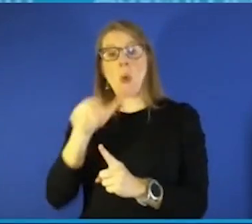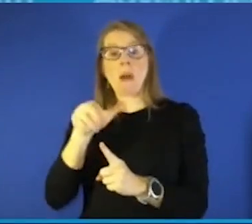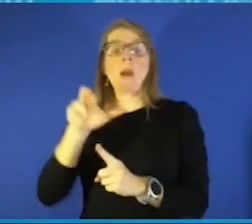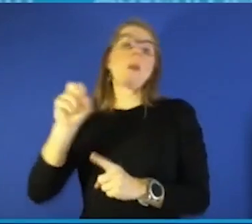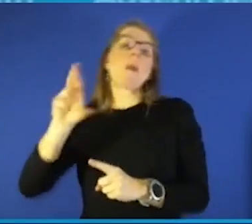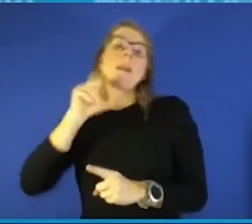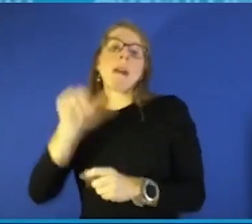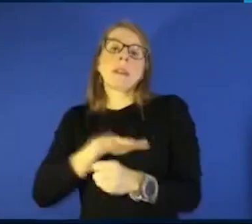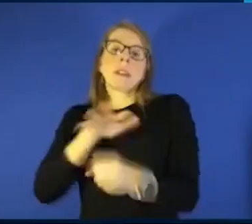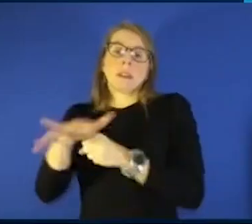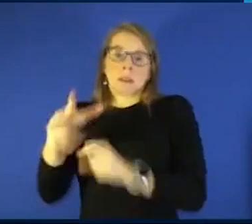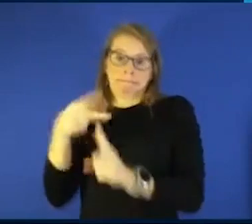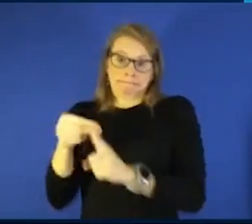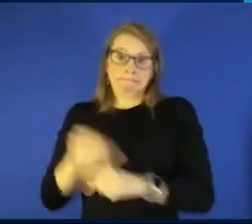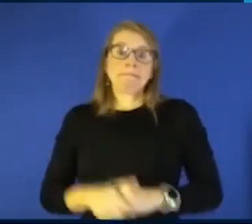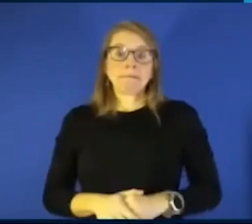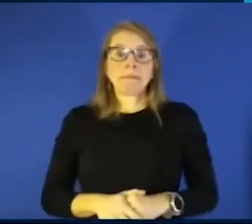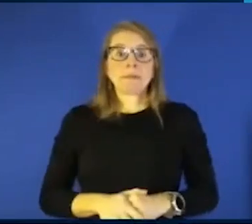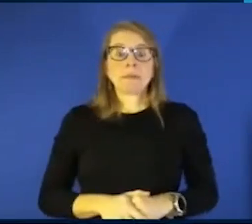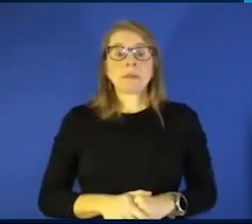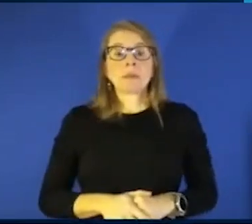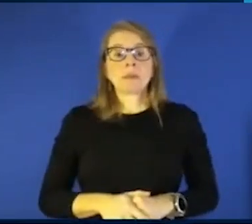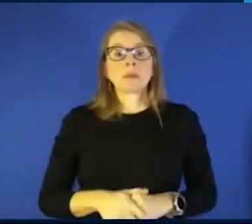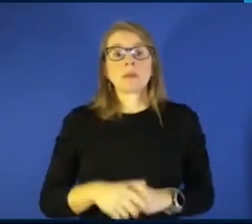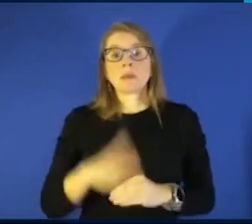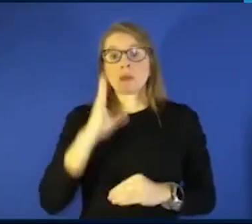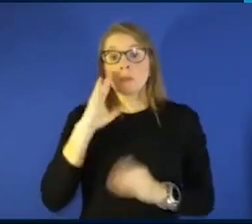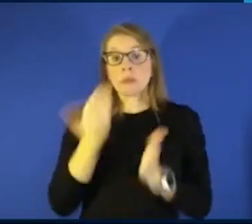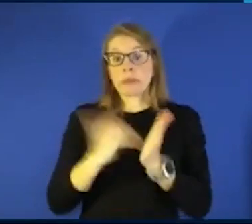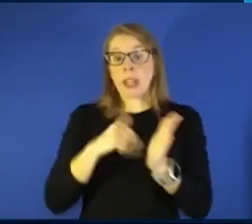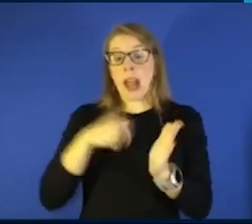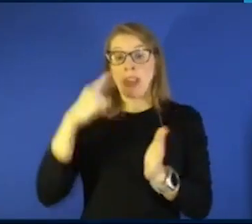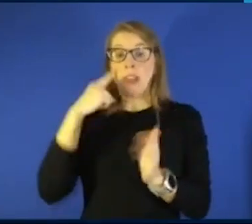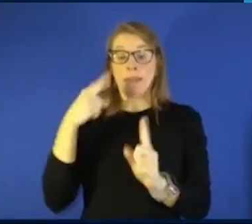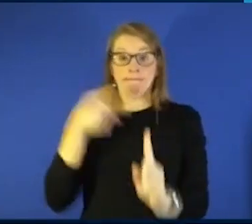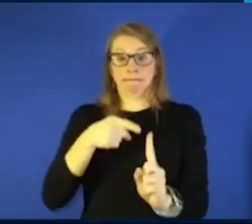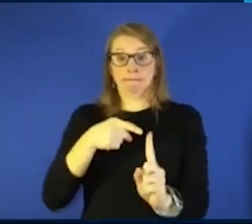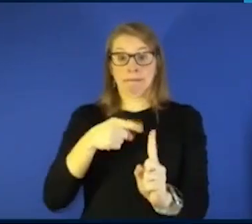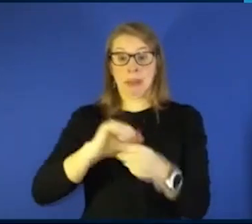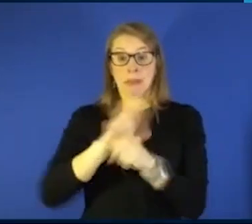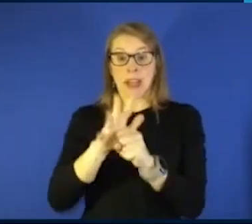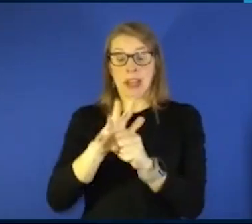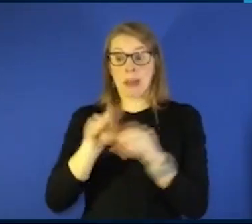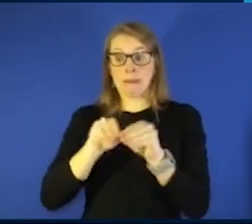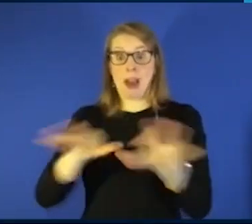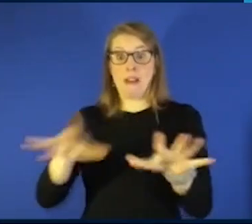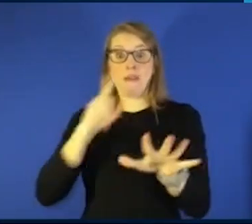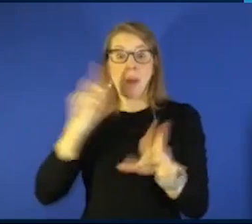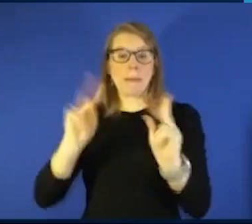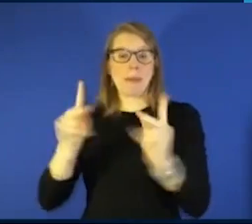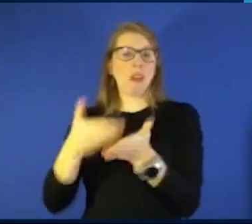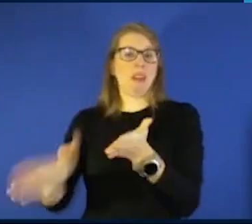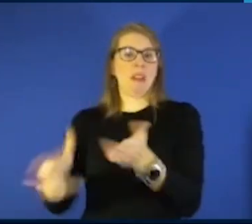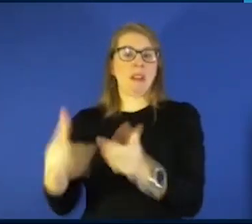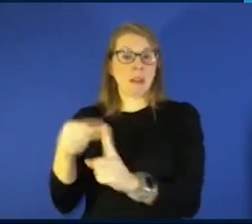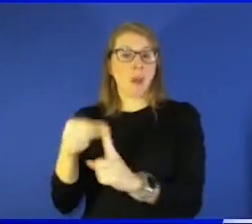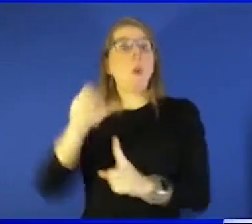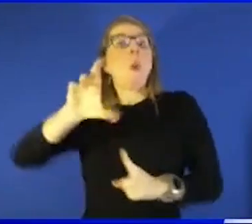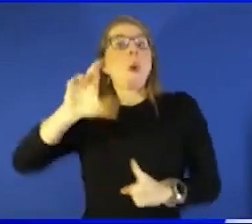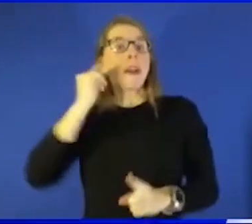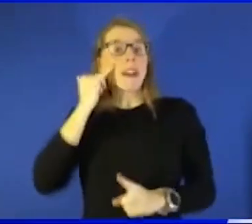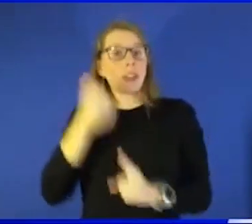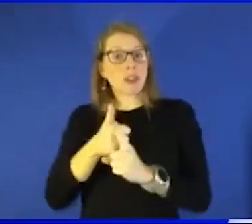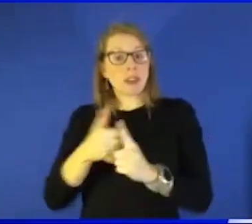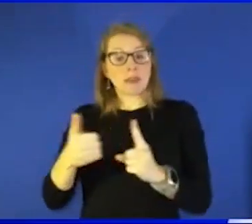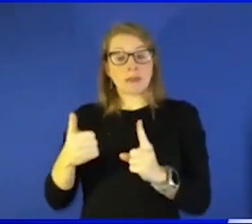vaccinated. And, I think this again points out that this is the pandemic of the unvaccinated at this point, or if you haven't had